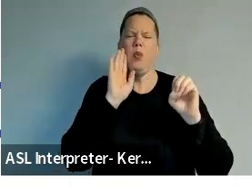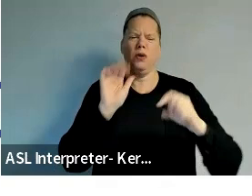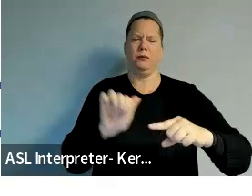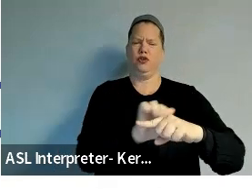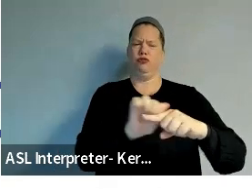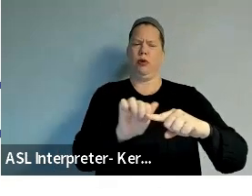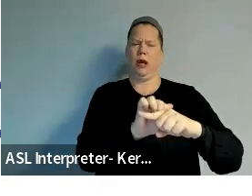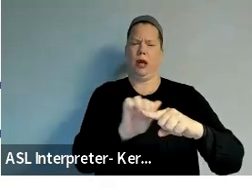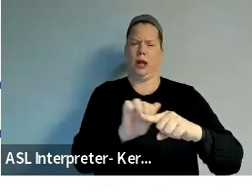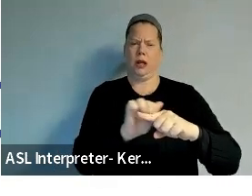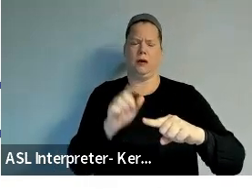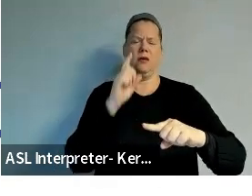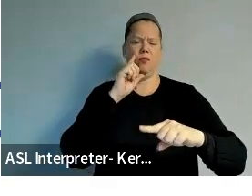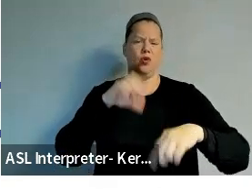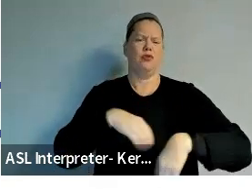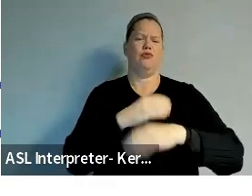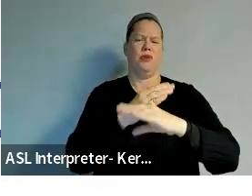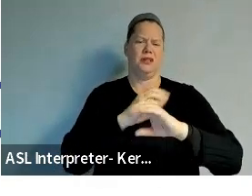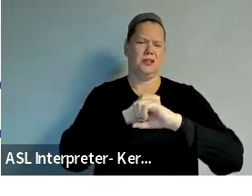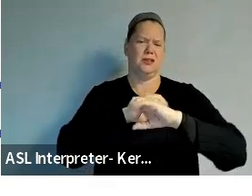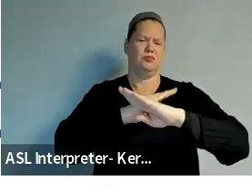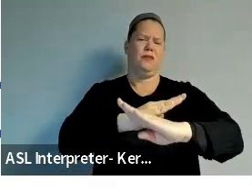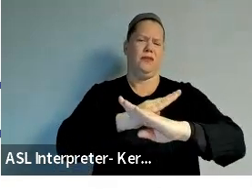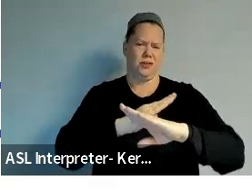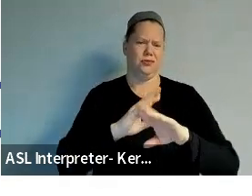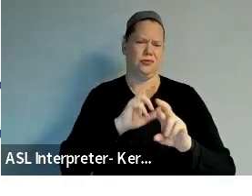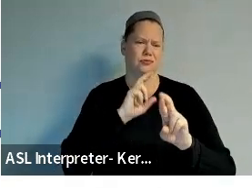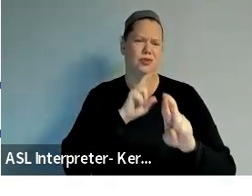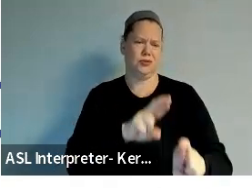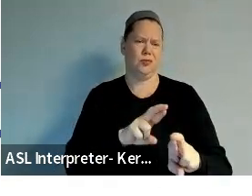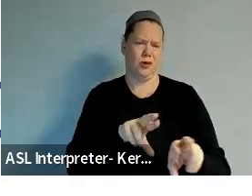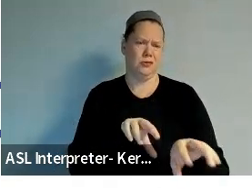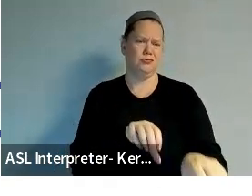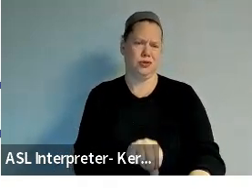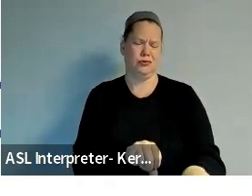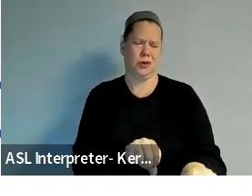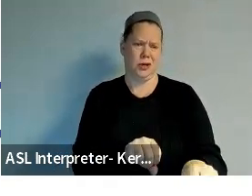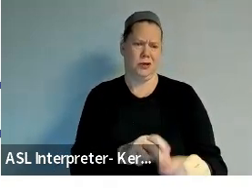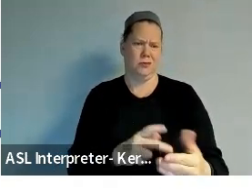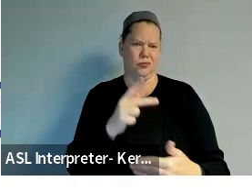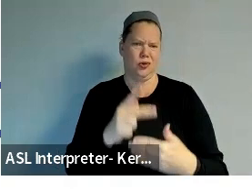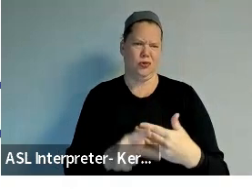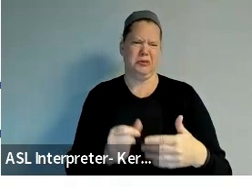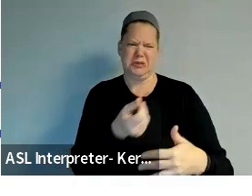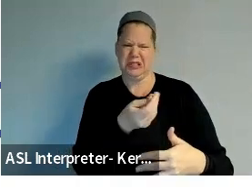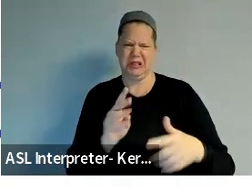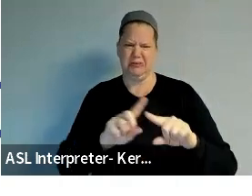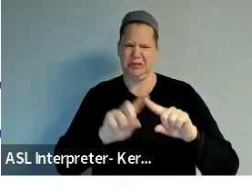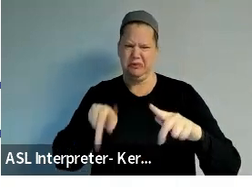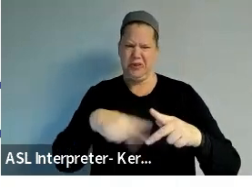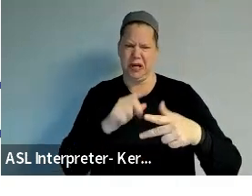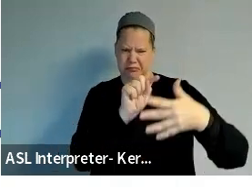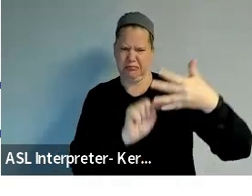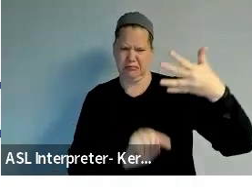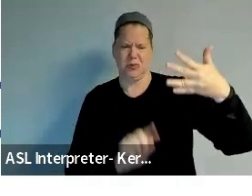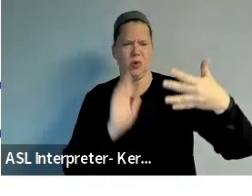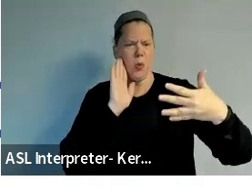the DDS certified crisis prevention response and restraint